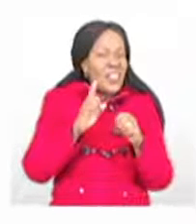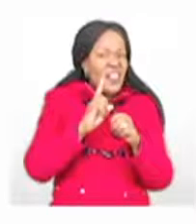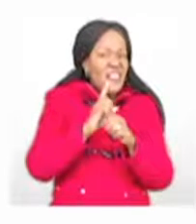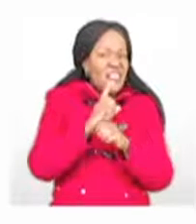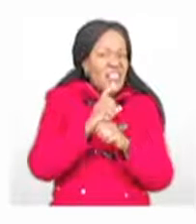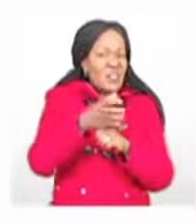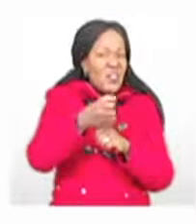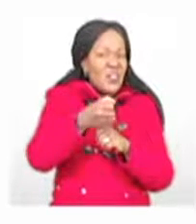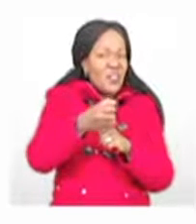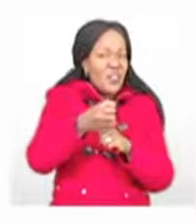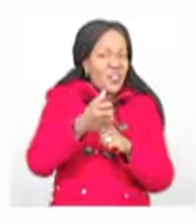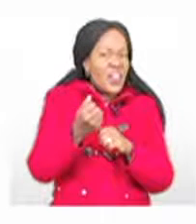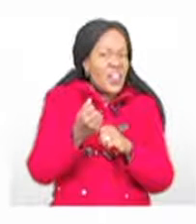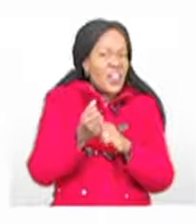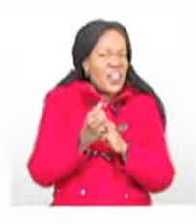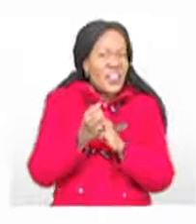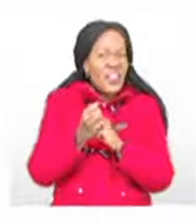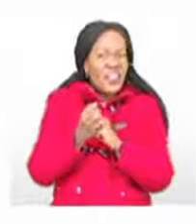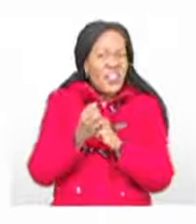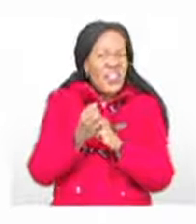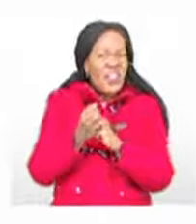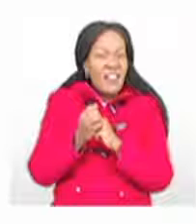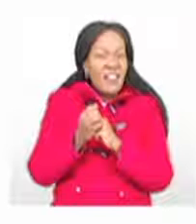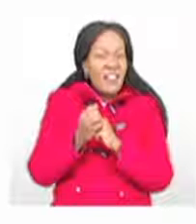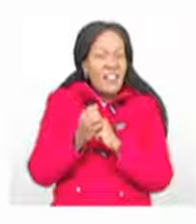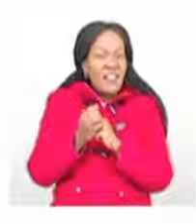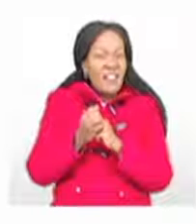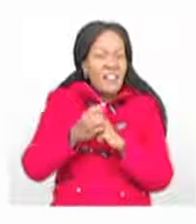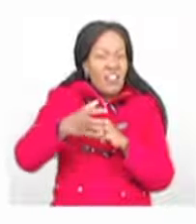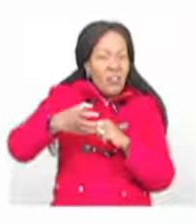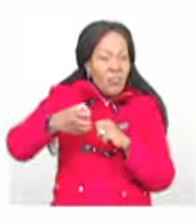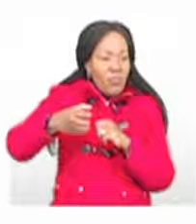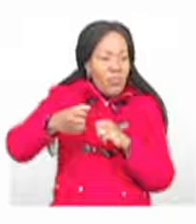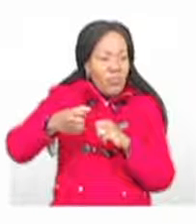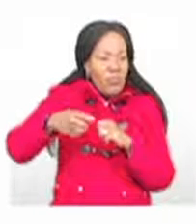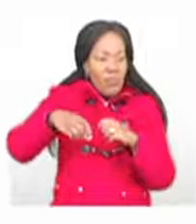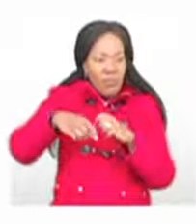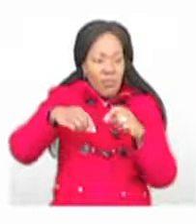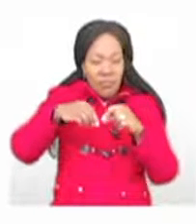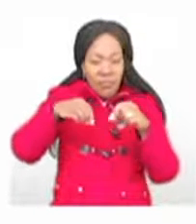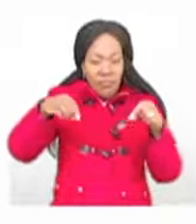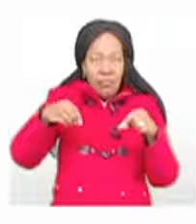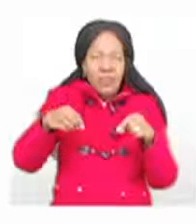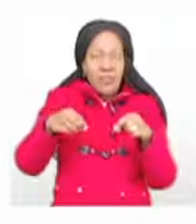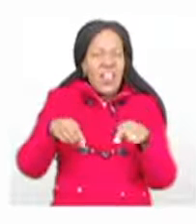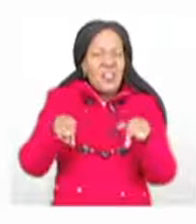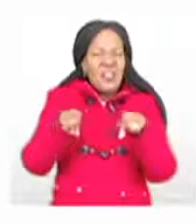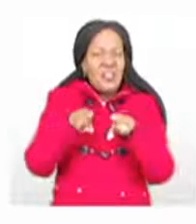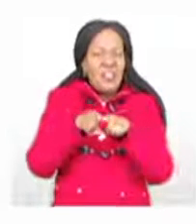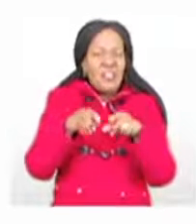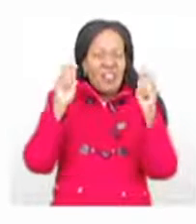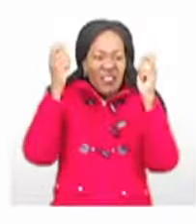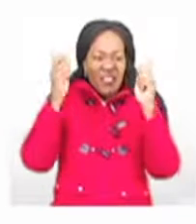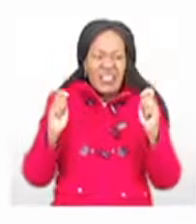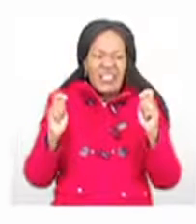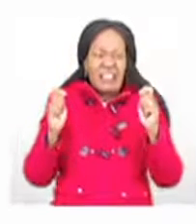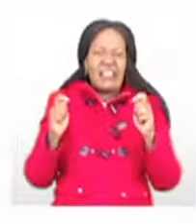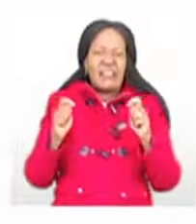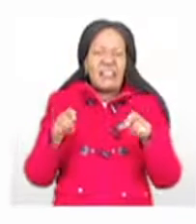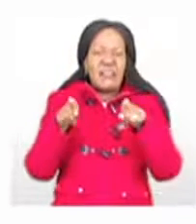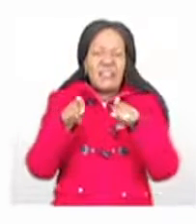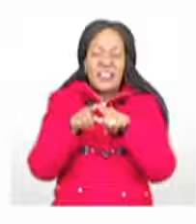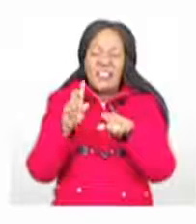that we have. Look at the handles and compare the shape with the second